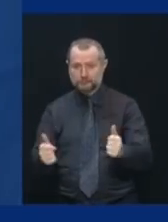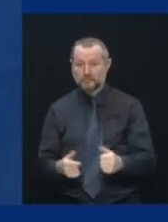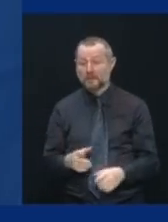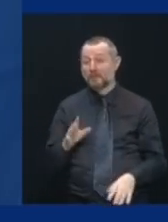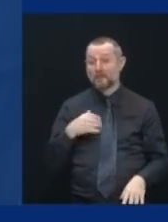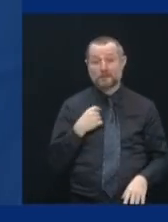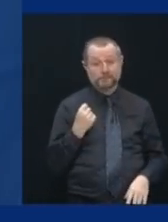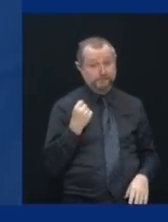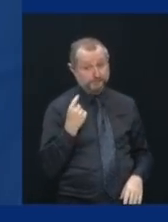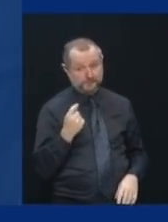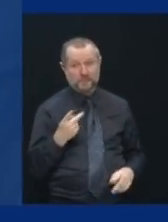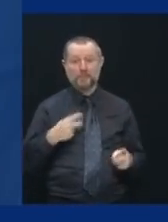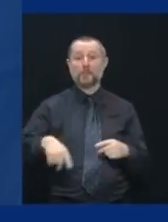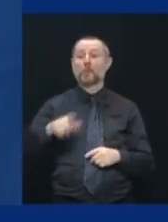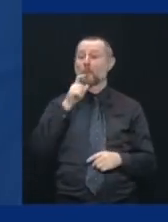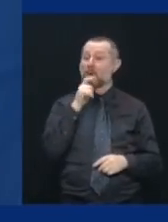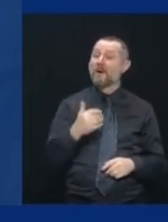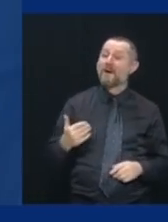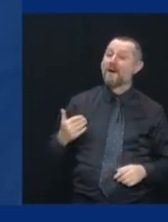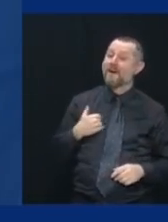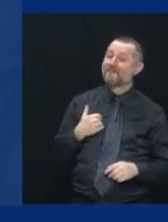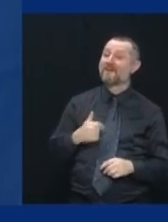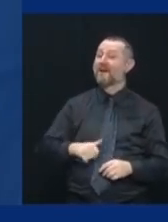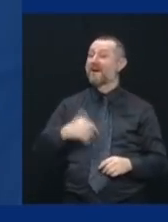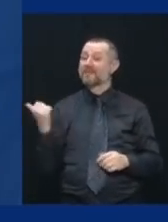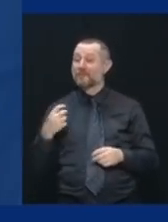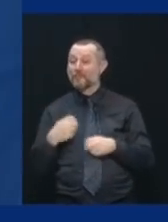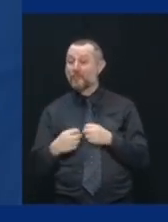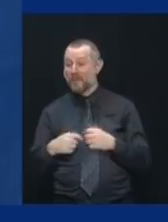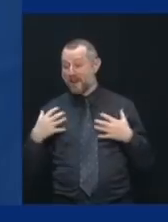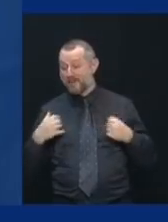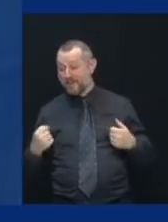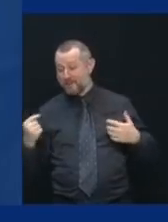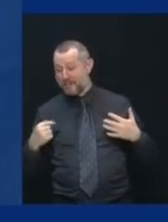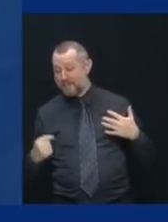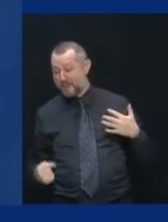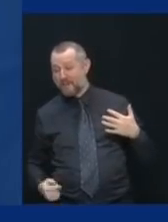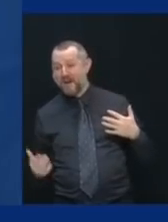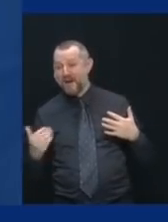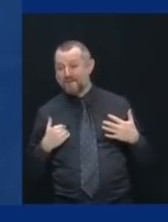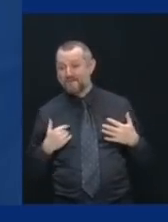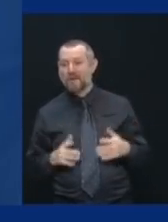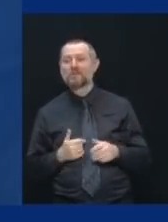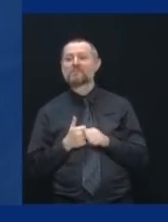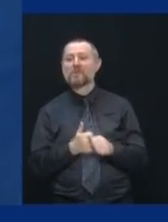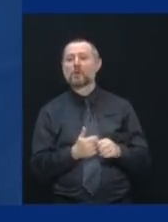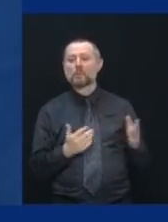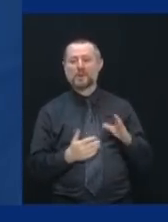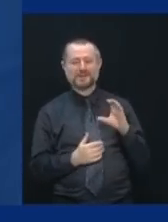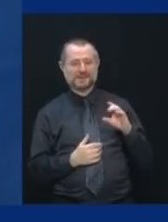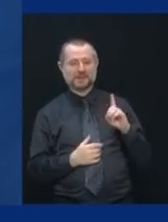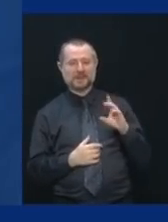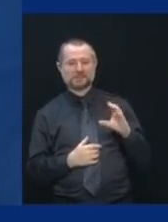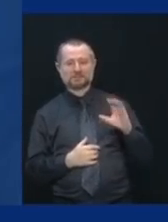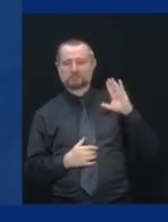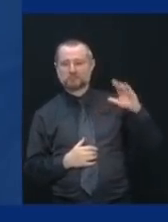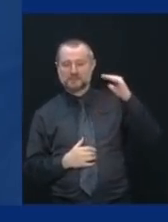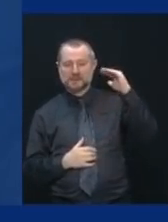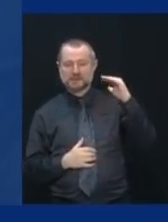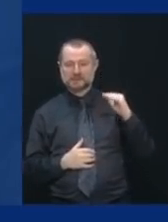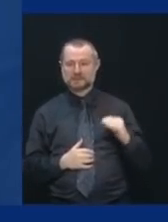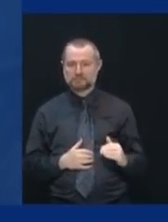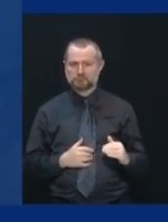people with comorbidities as defined by the CDC and state guidelines. And the state guidelines are just a